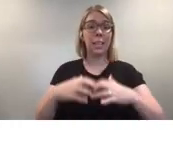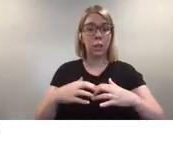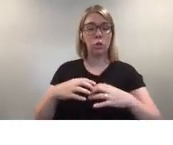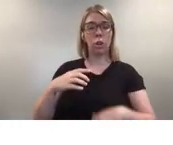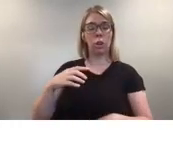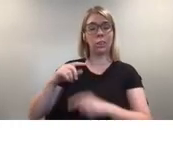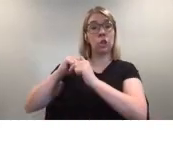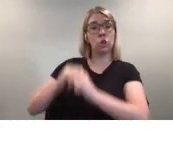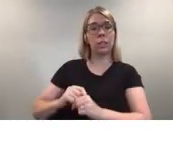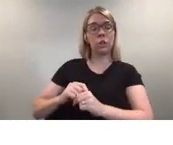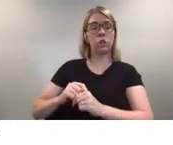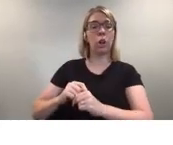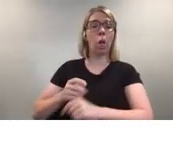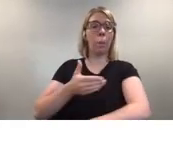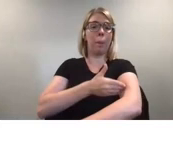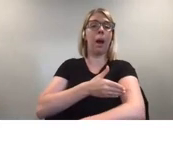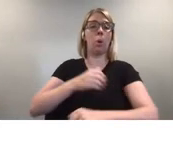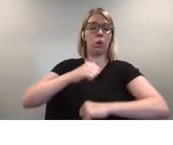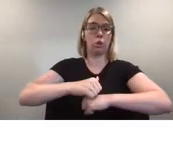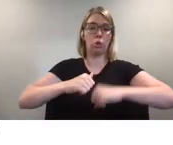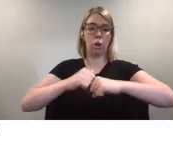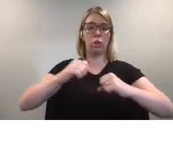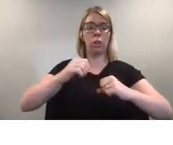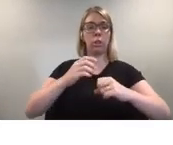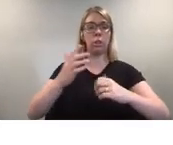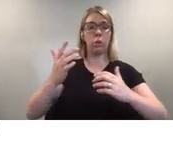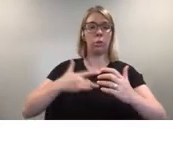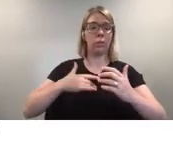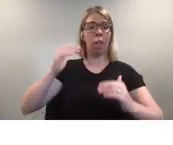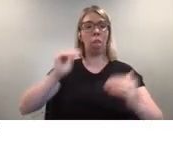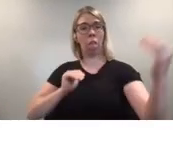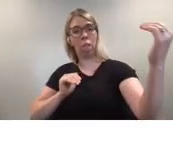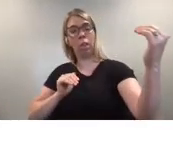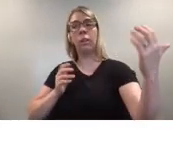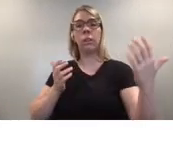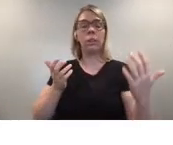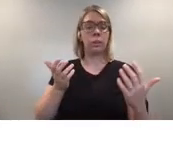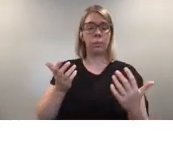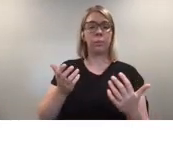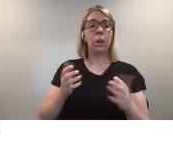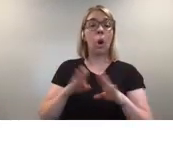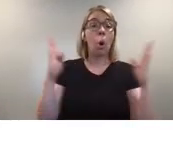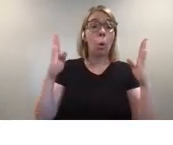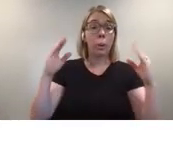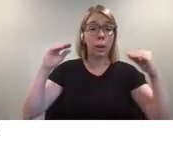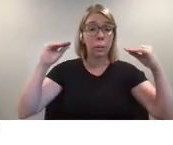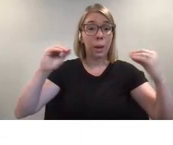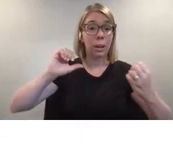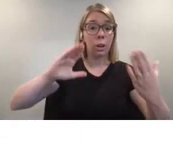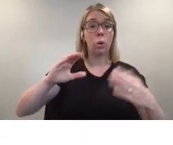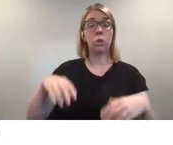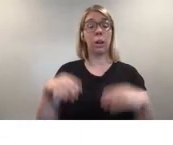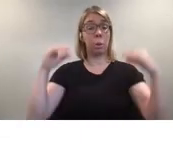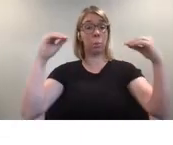sage on the stage that leaves you with such a gap between you and the student, in open pedagogy, the professor is facilitating a